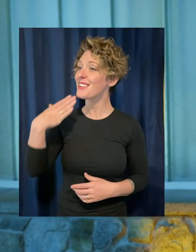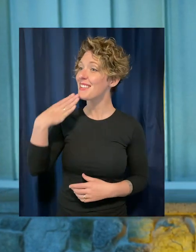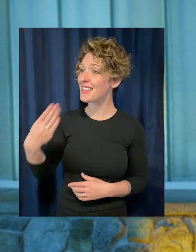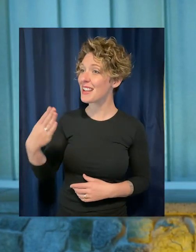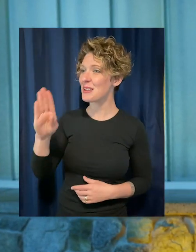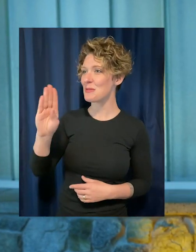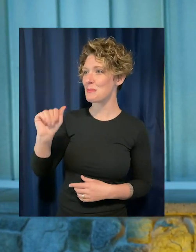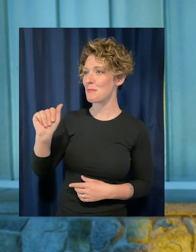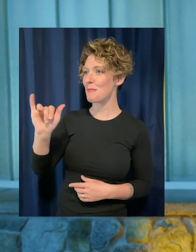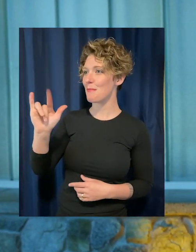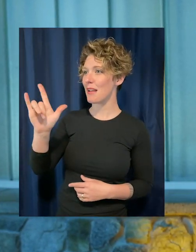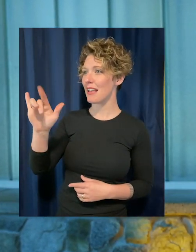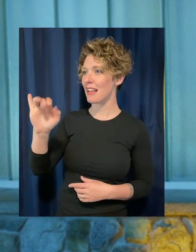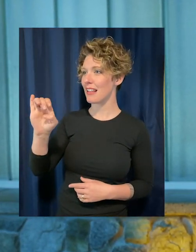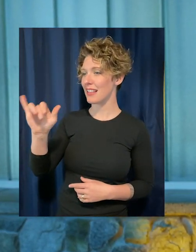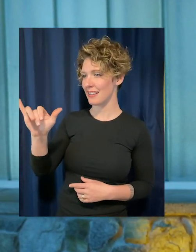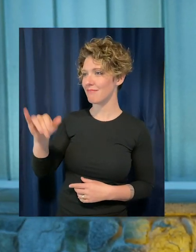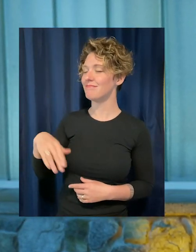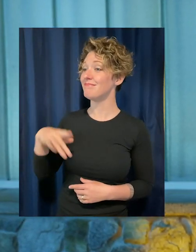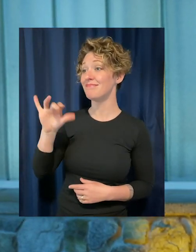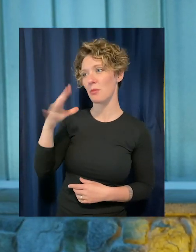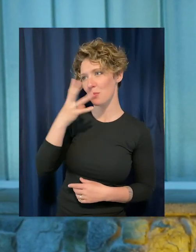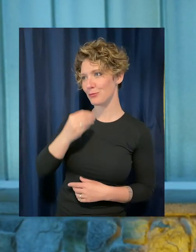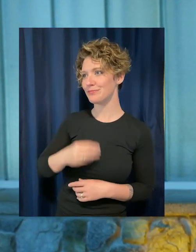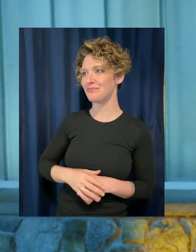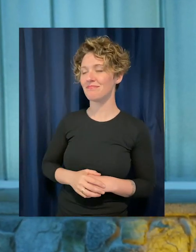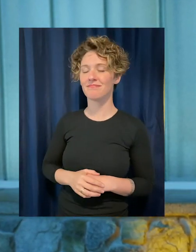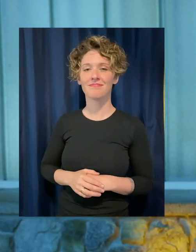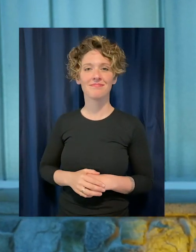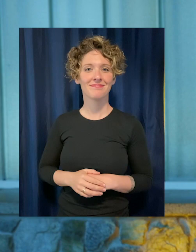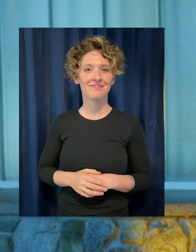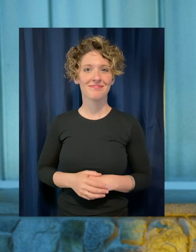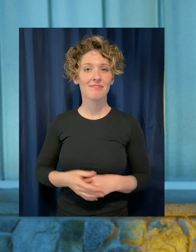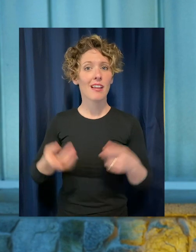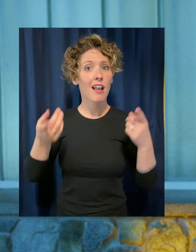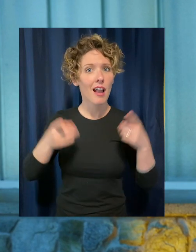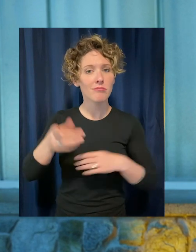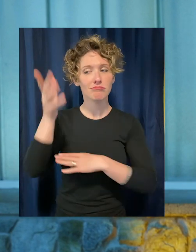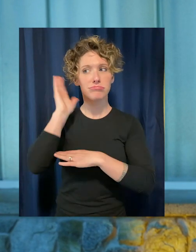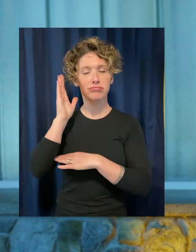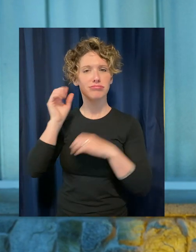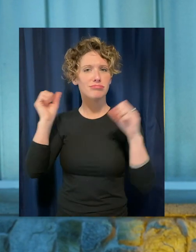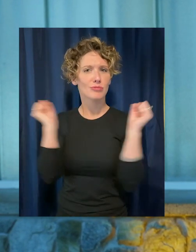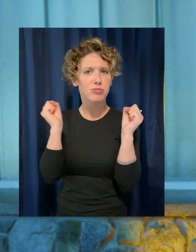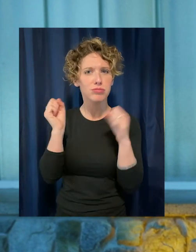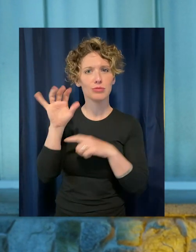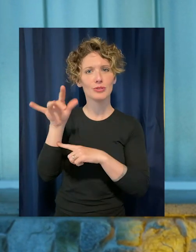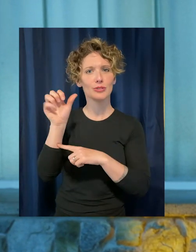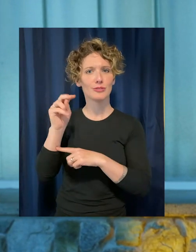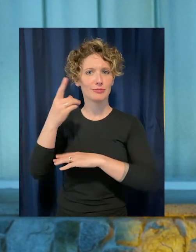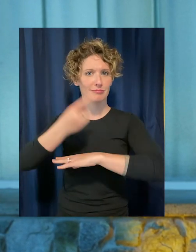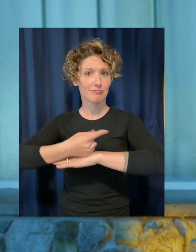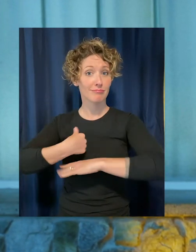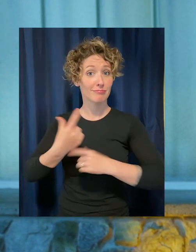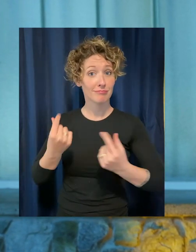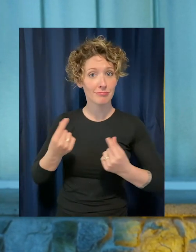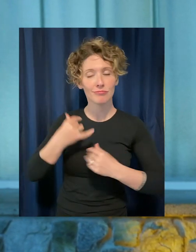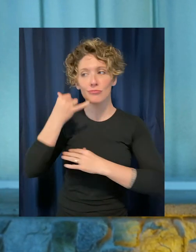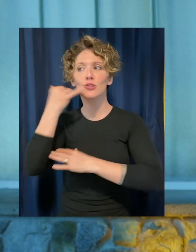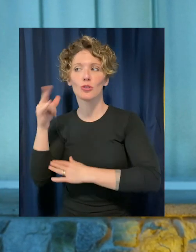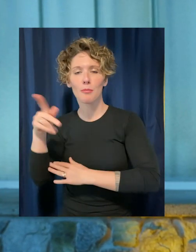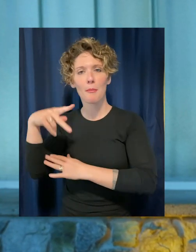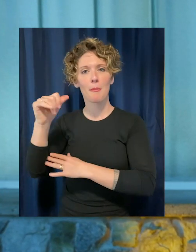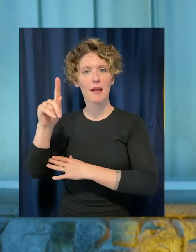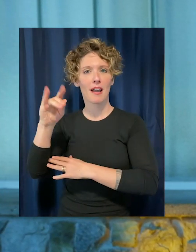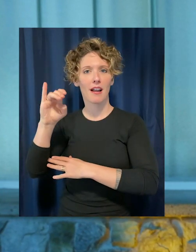Thank you, Bailey. That was beautiful. On a cold January day, I called Patty Bills, put her on speakerphone in front of the